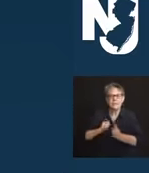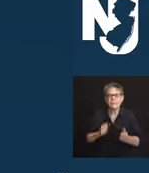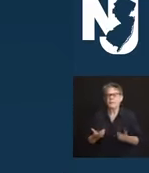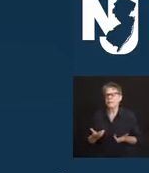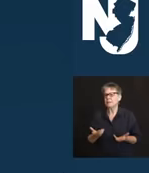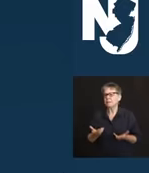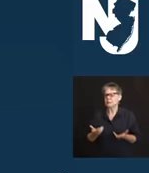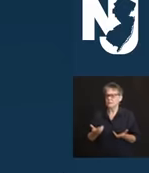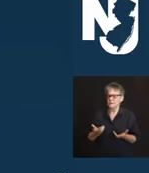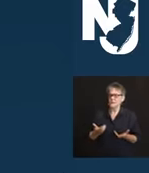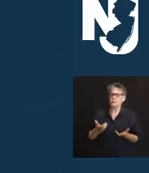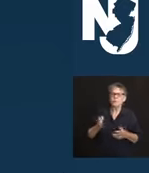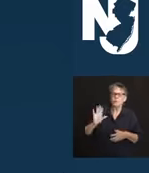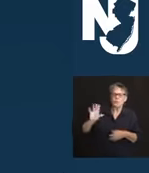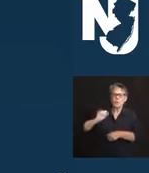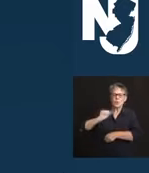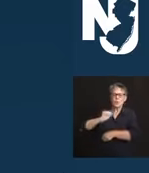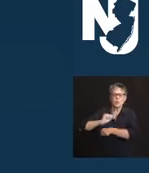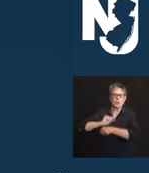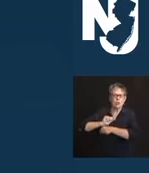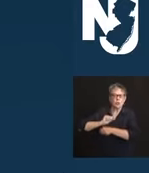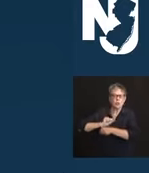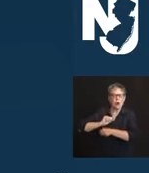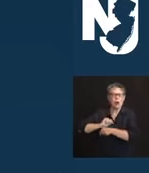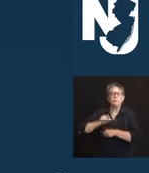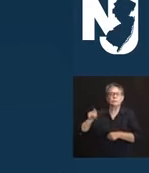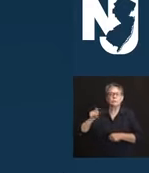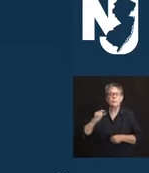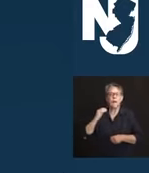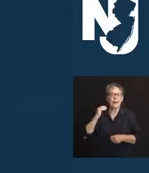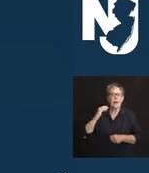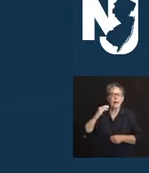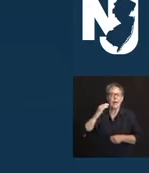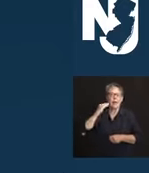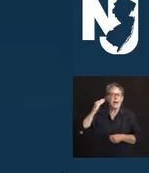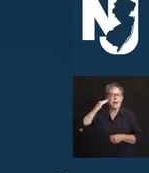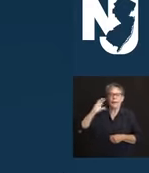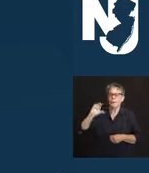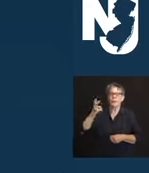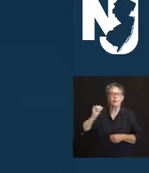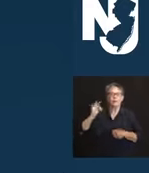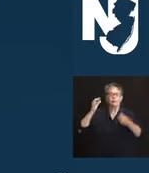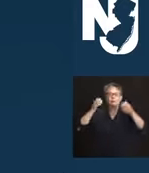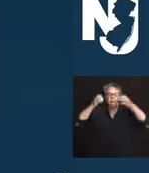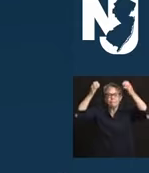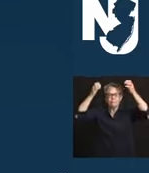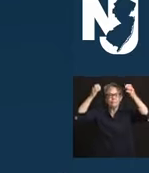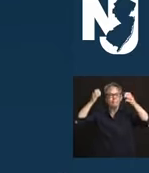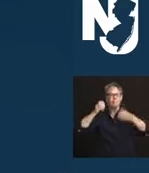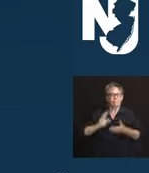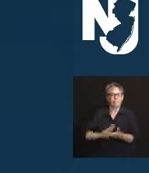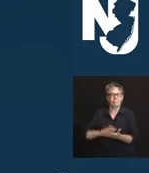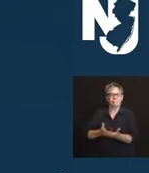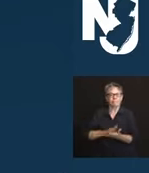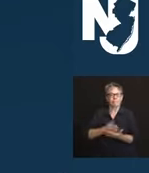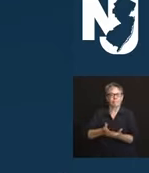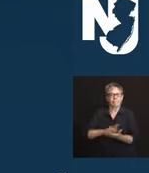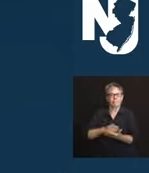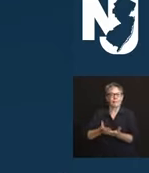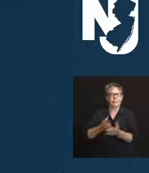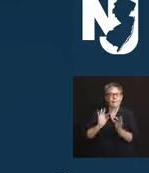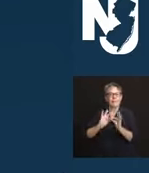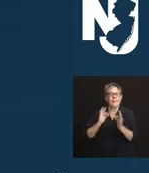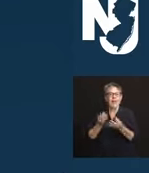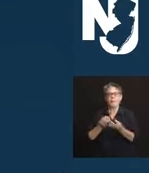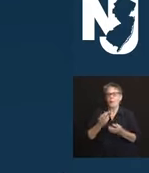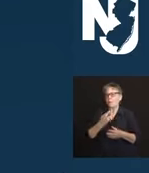chef of the family-owned Sweet Potato Grill where she left her biggest mark. Christine was only 65 years old and still